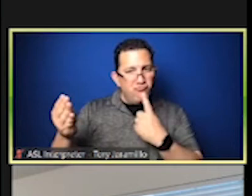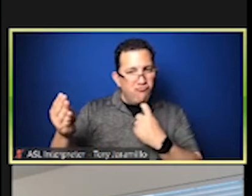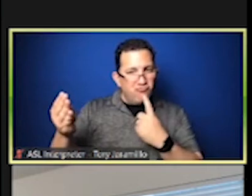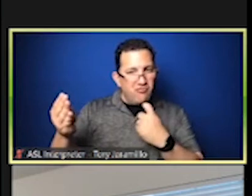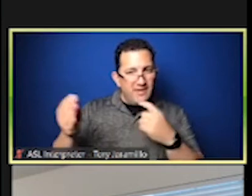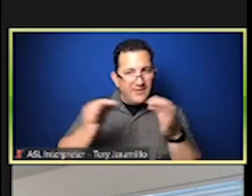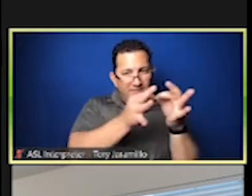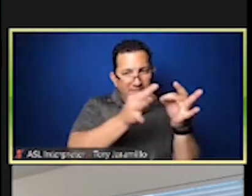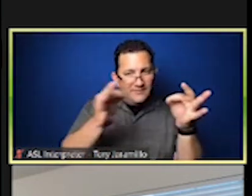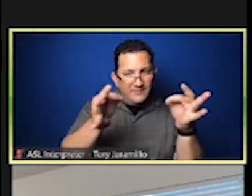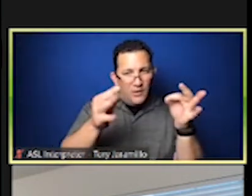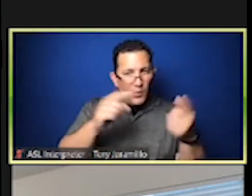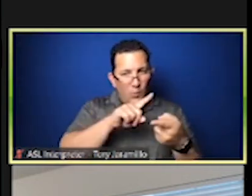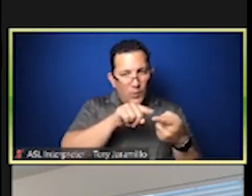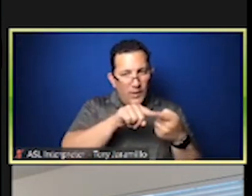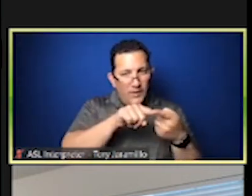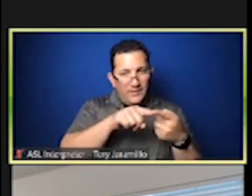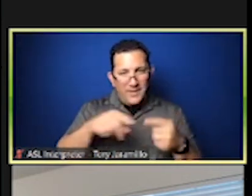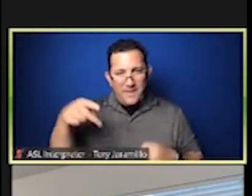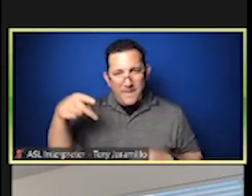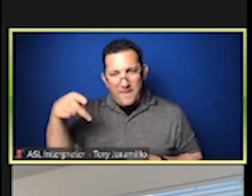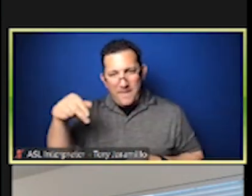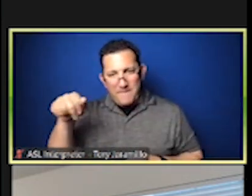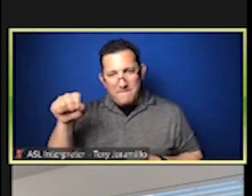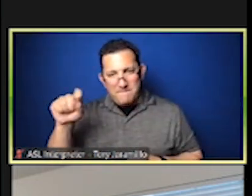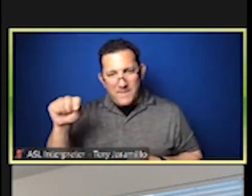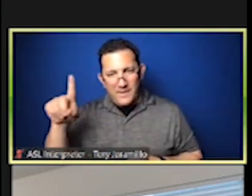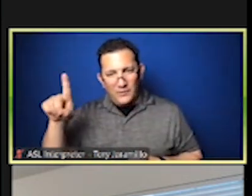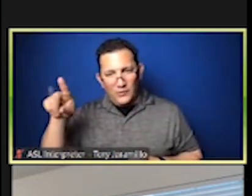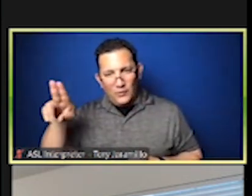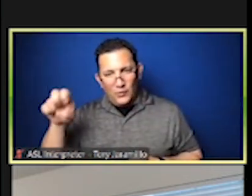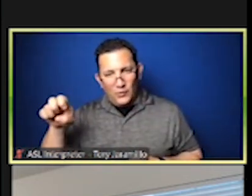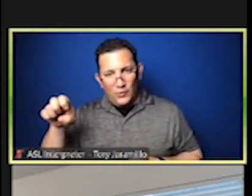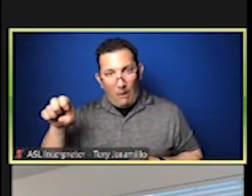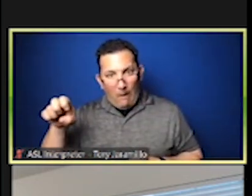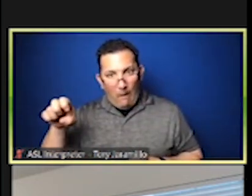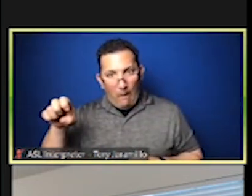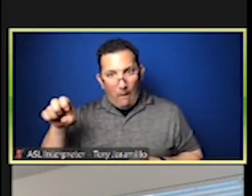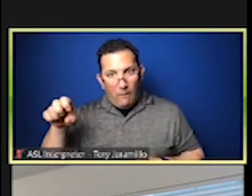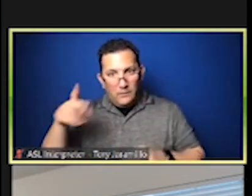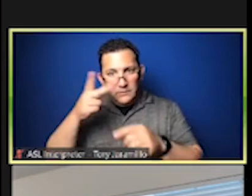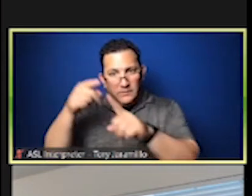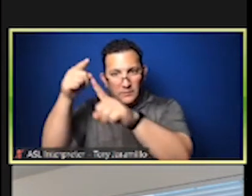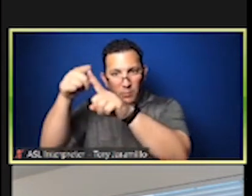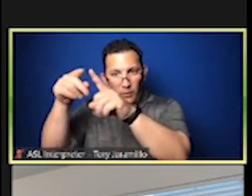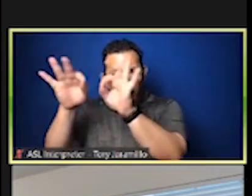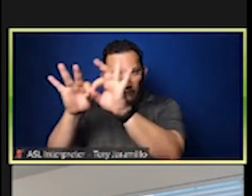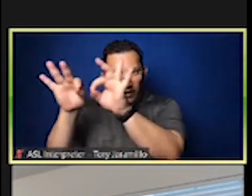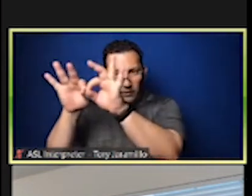due verbiage under the point value.